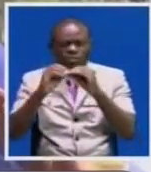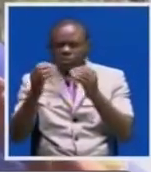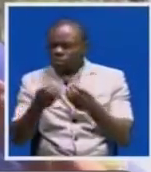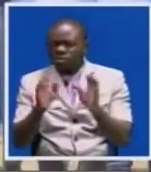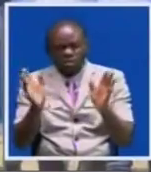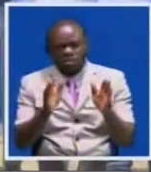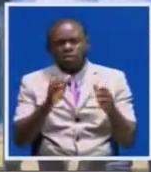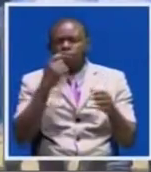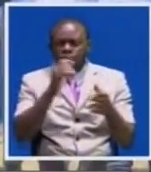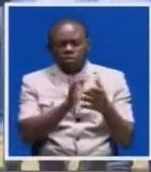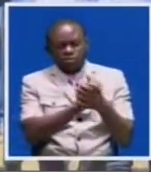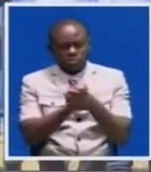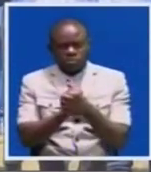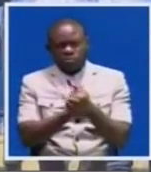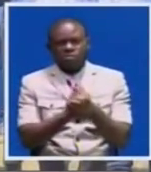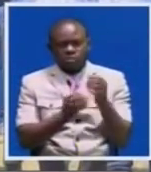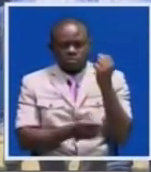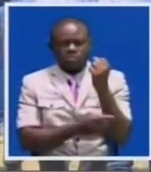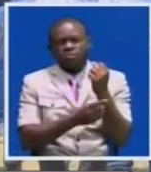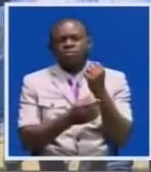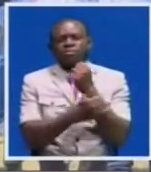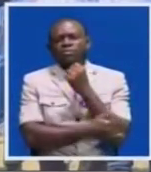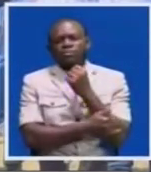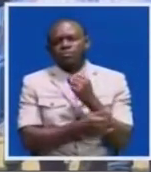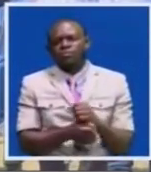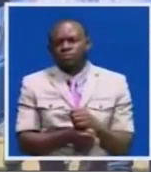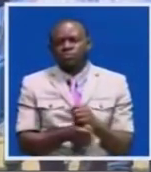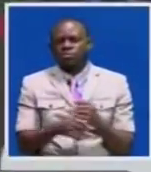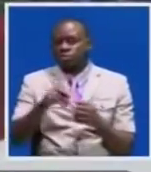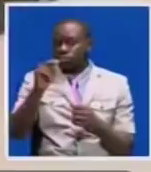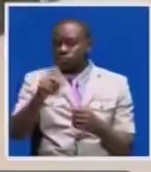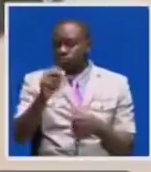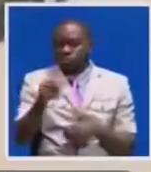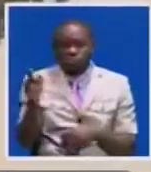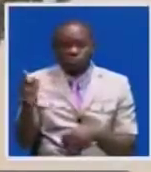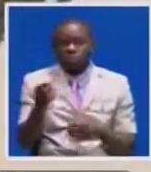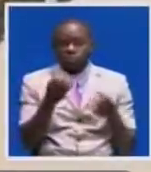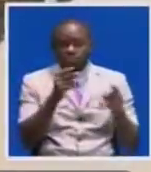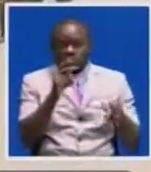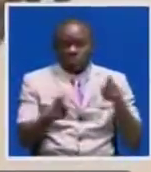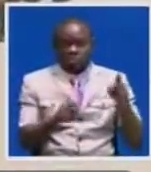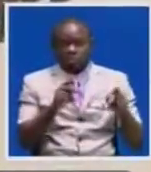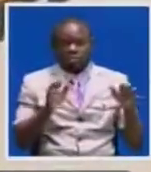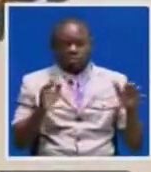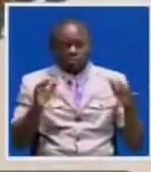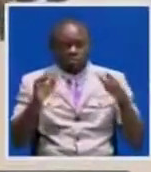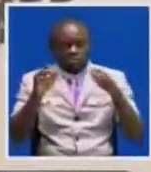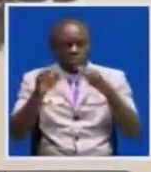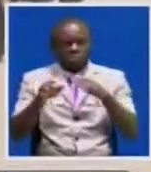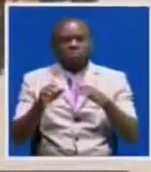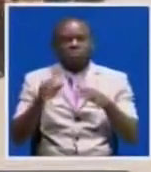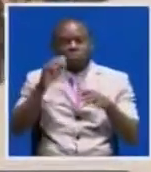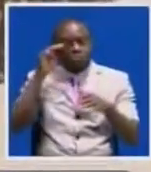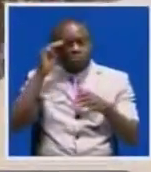build the nation. Mr. Mwakalombe later led hundreds of Ndola residents to the Civic Center grounds where he urged them